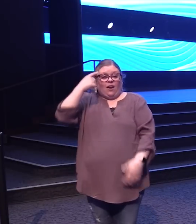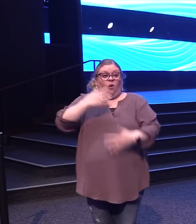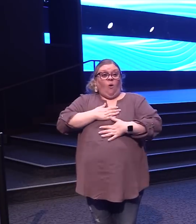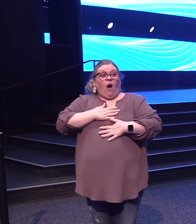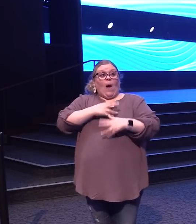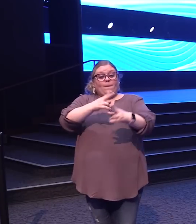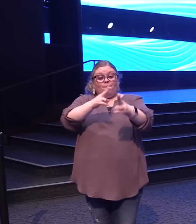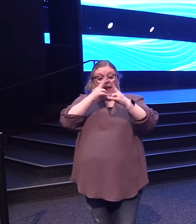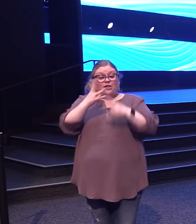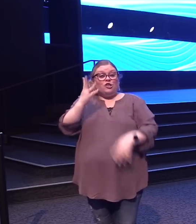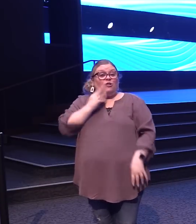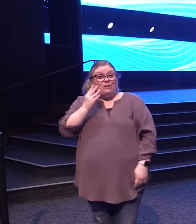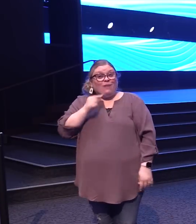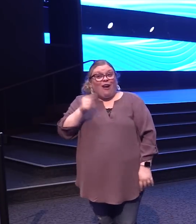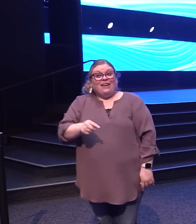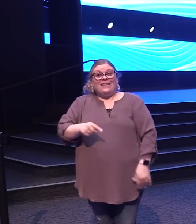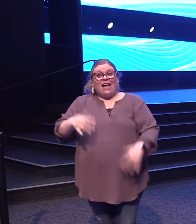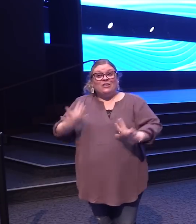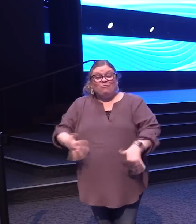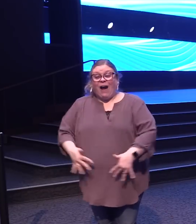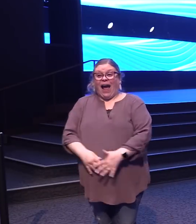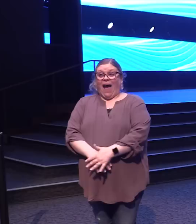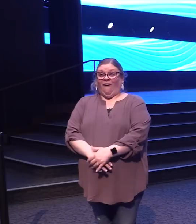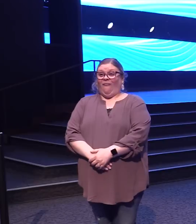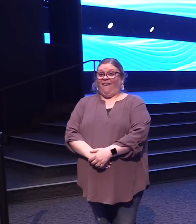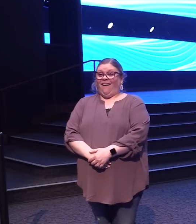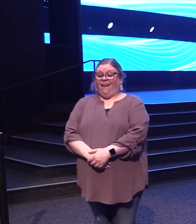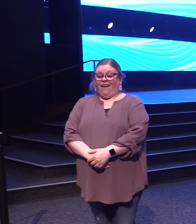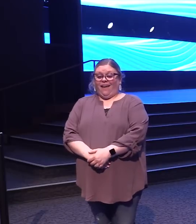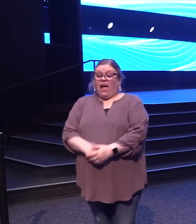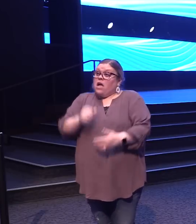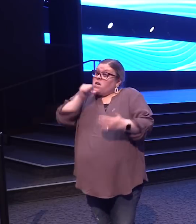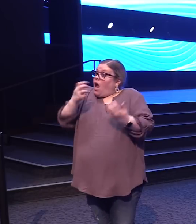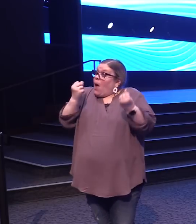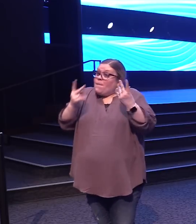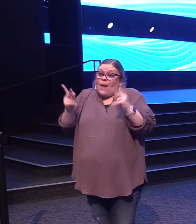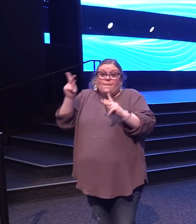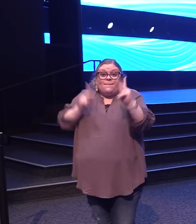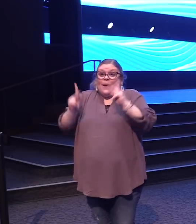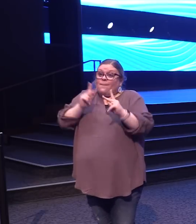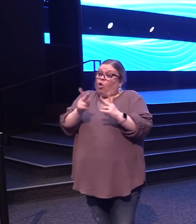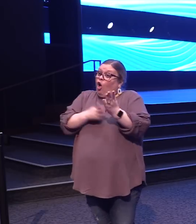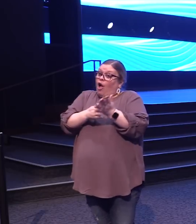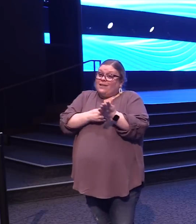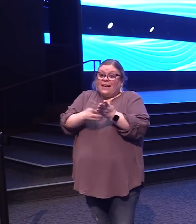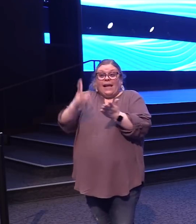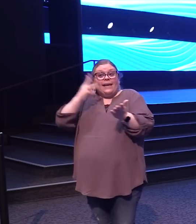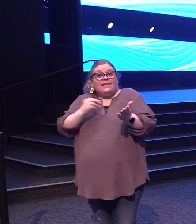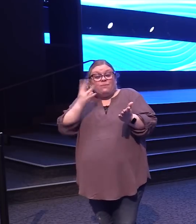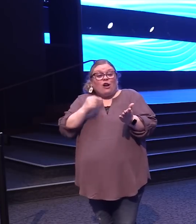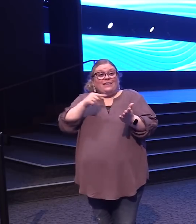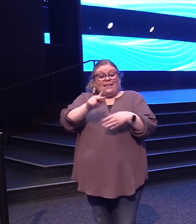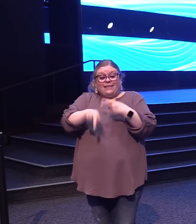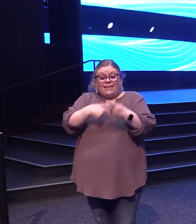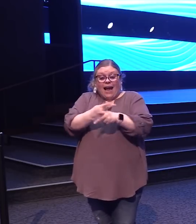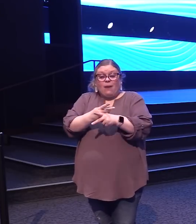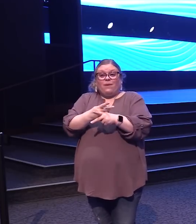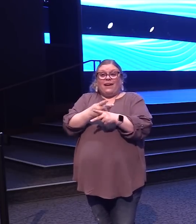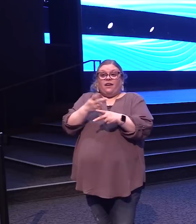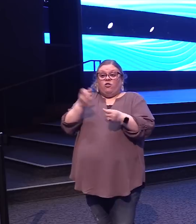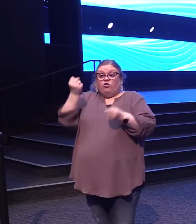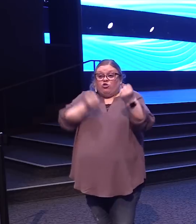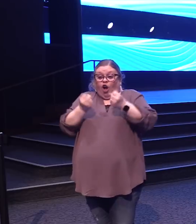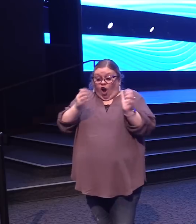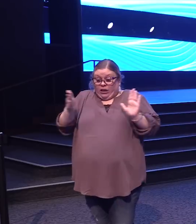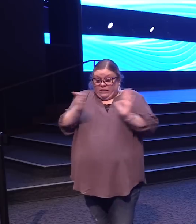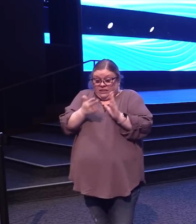am I to experience this? I mean, not many people, honestly, get to experience going in a